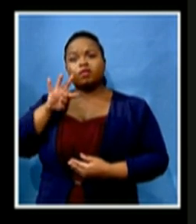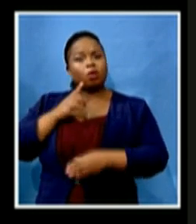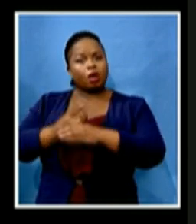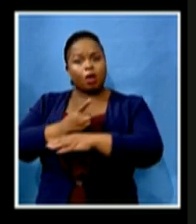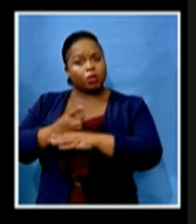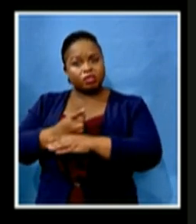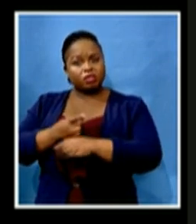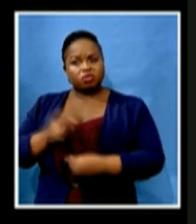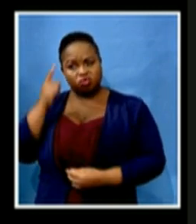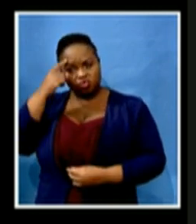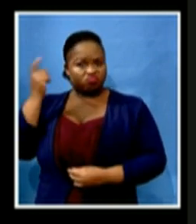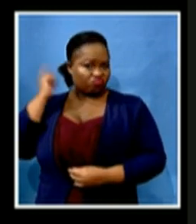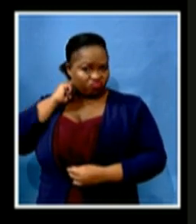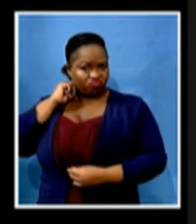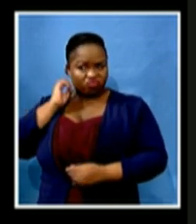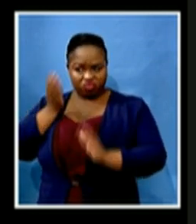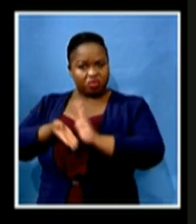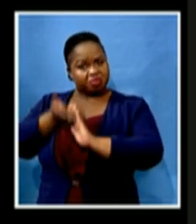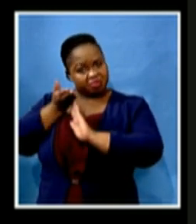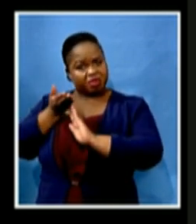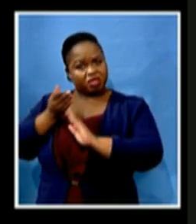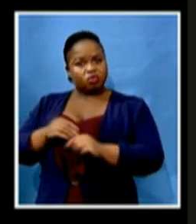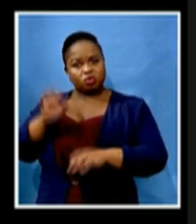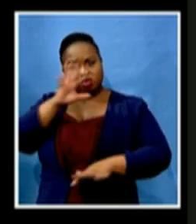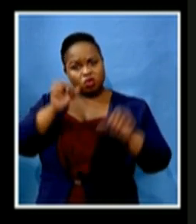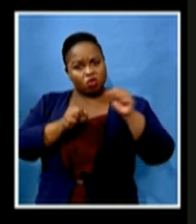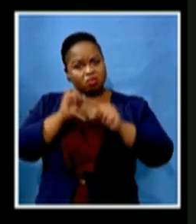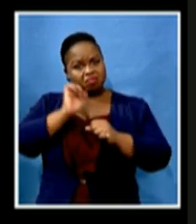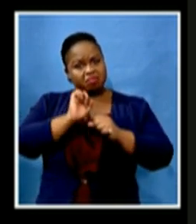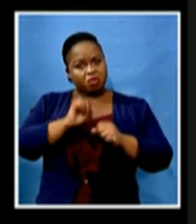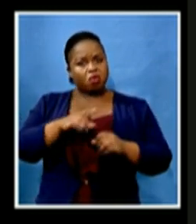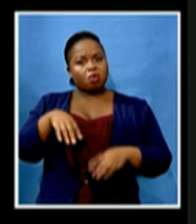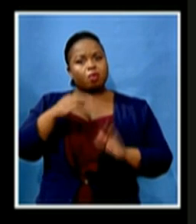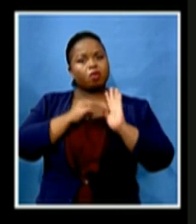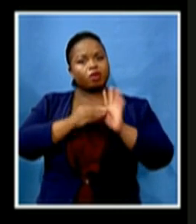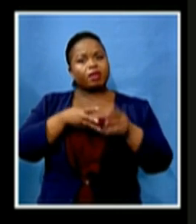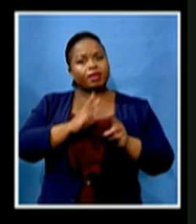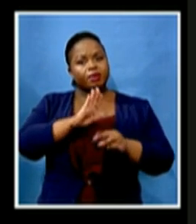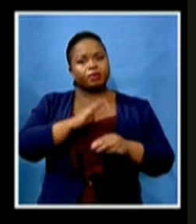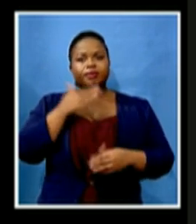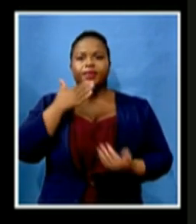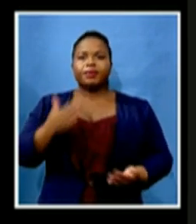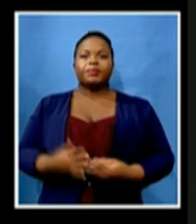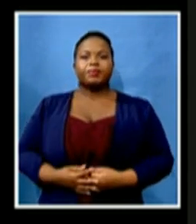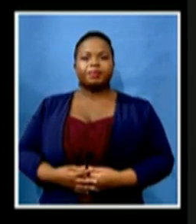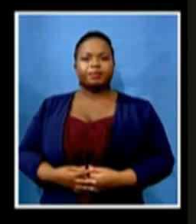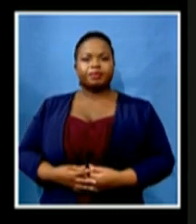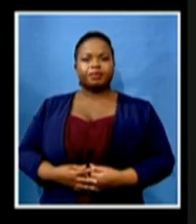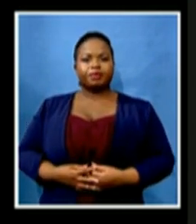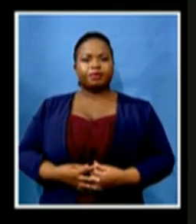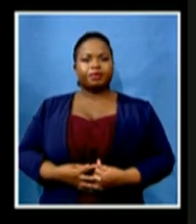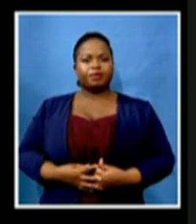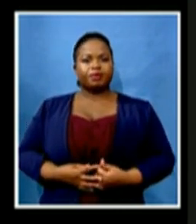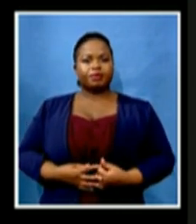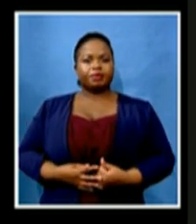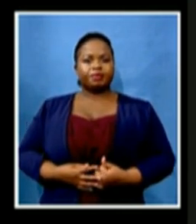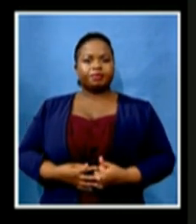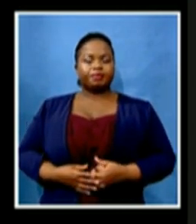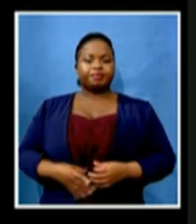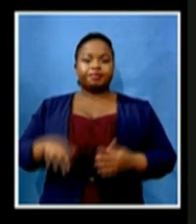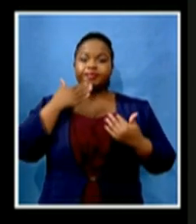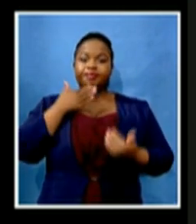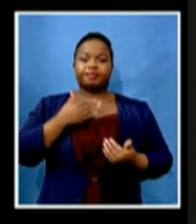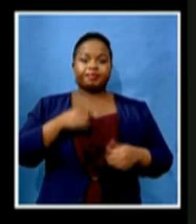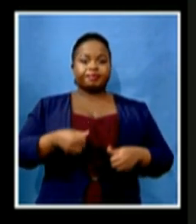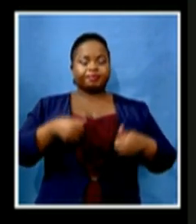testing into consideration with your modeling? Thank you. Thank you, Simone. So before Pravesh continues,